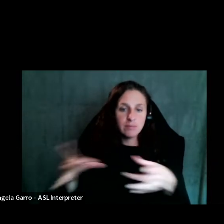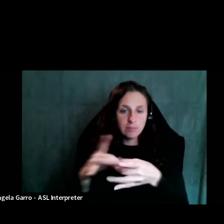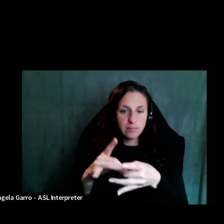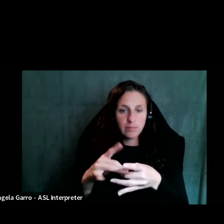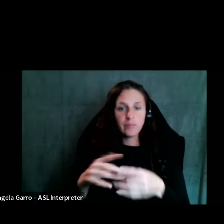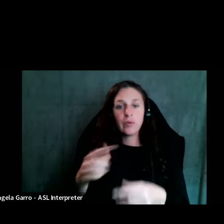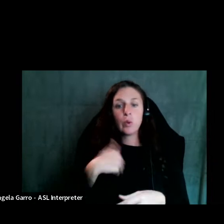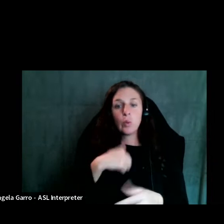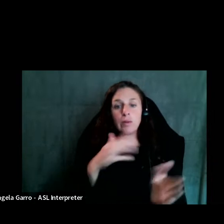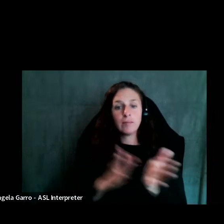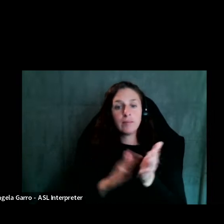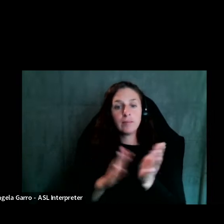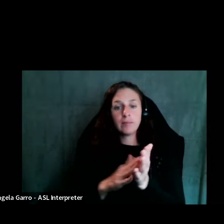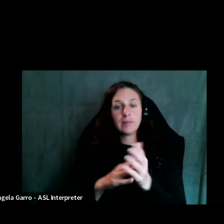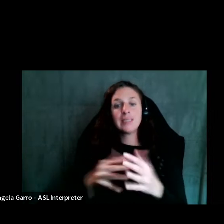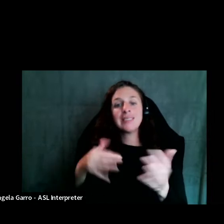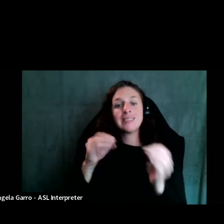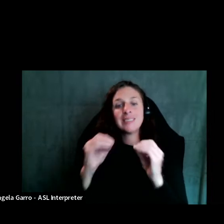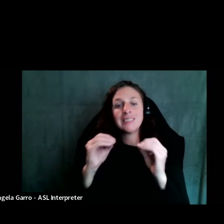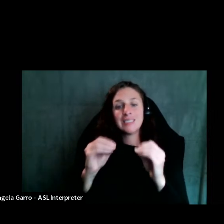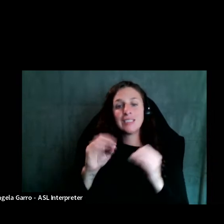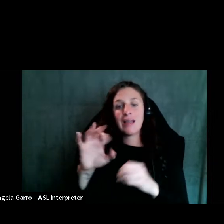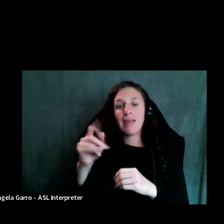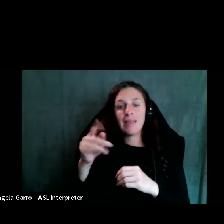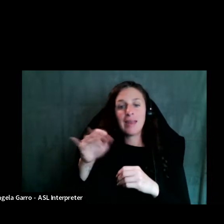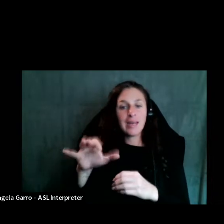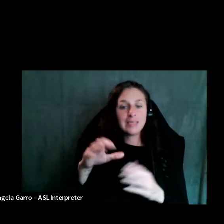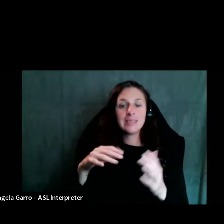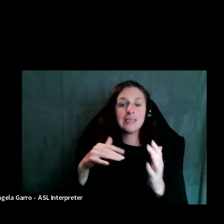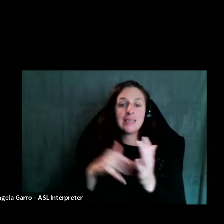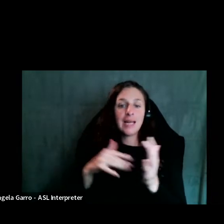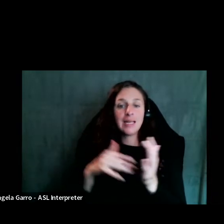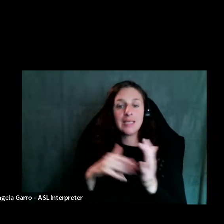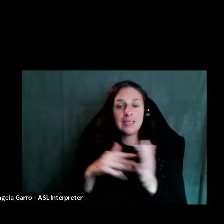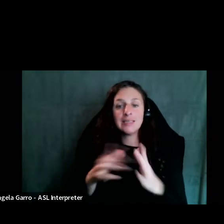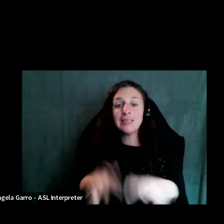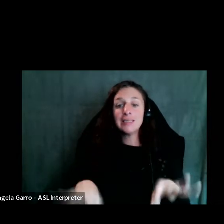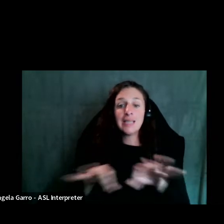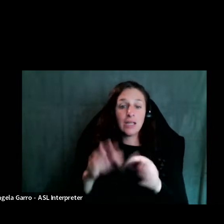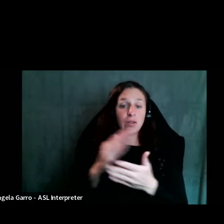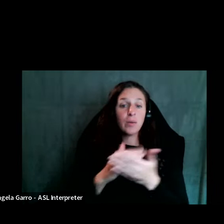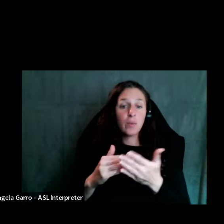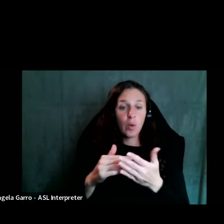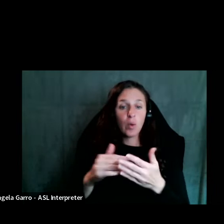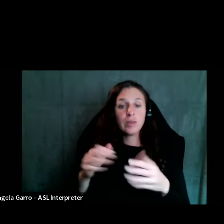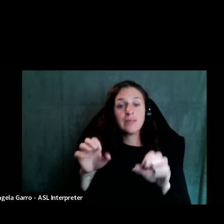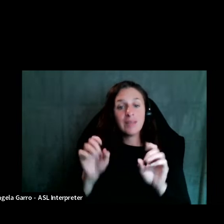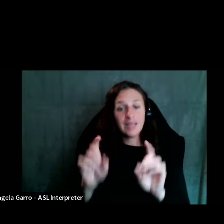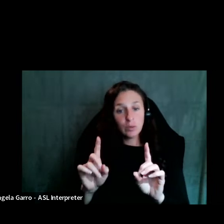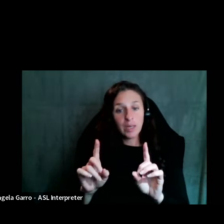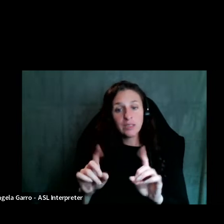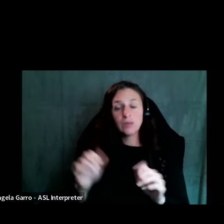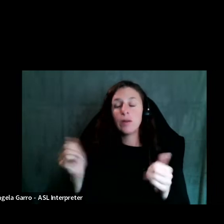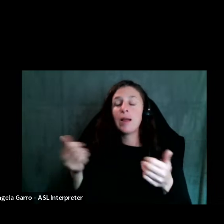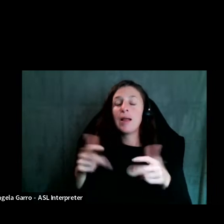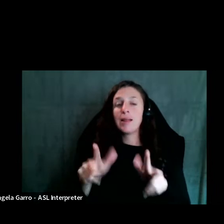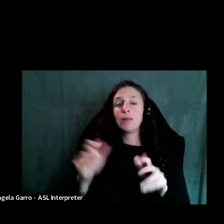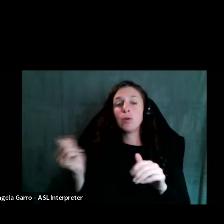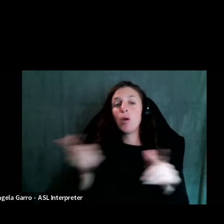studies, an essential component of education that allows all students to feel